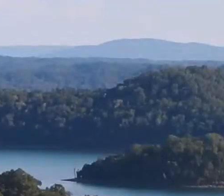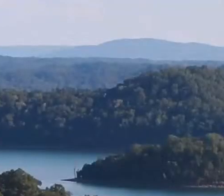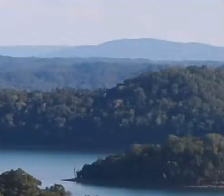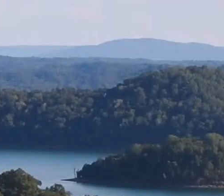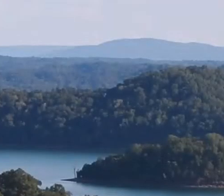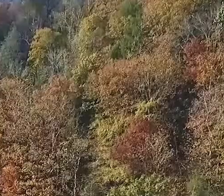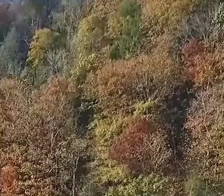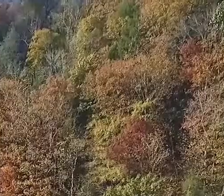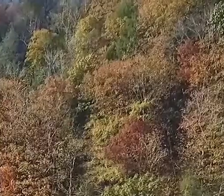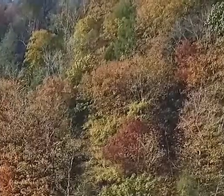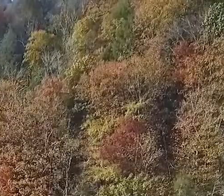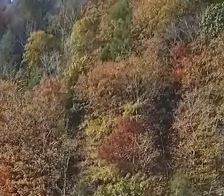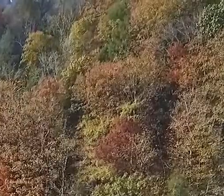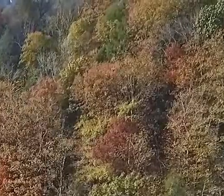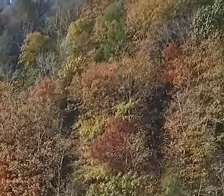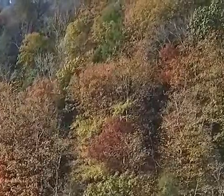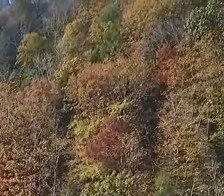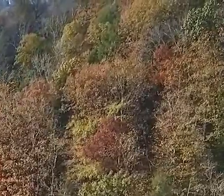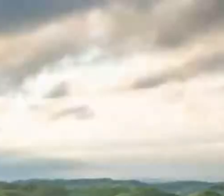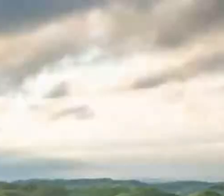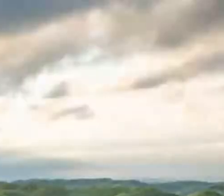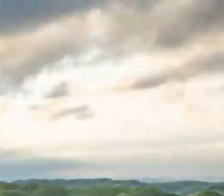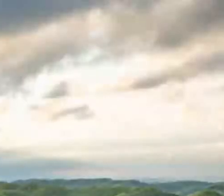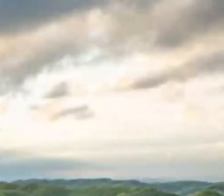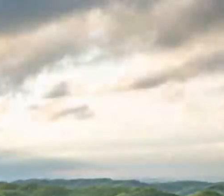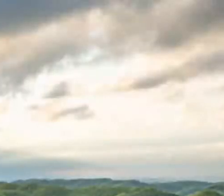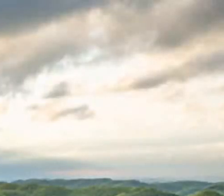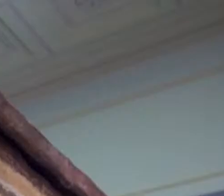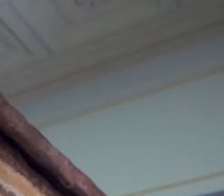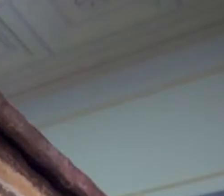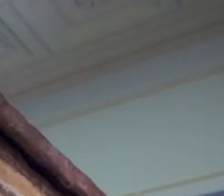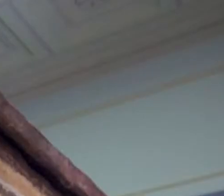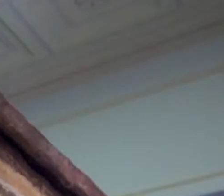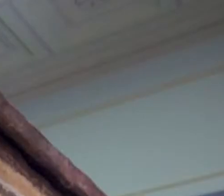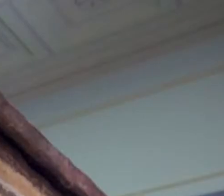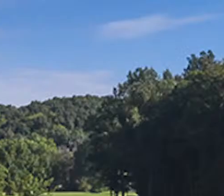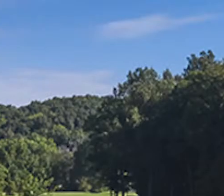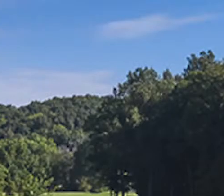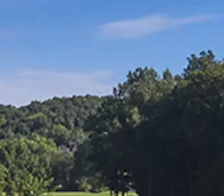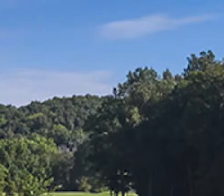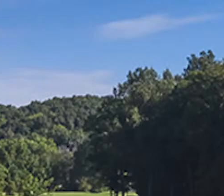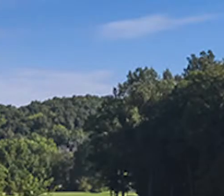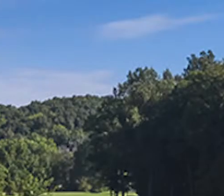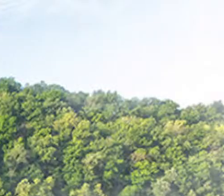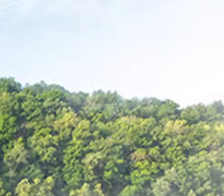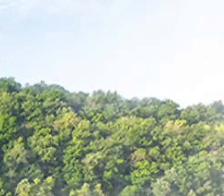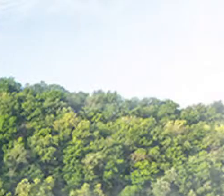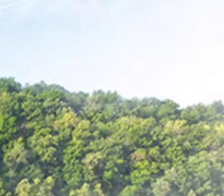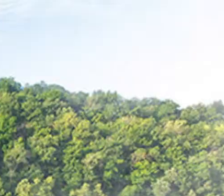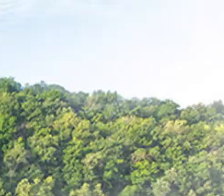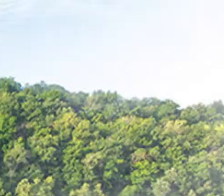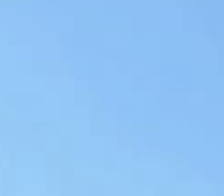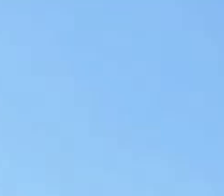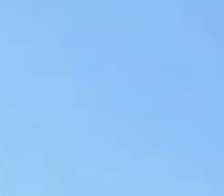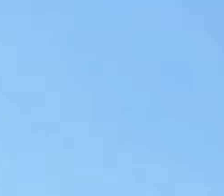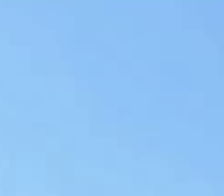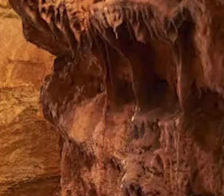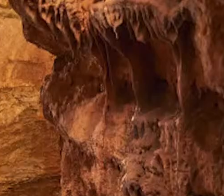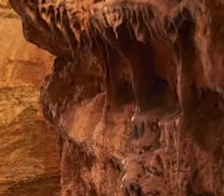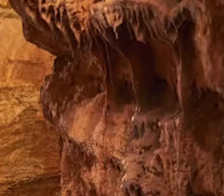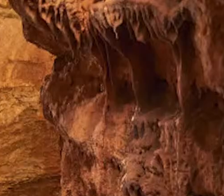Our parks have something for everyone. Hiking, history, golf,